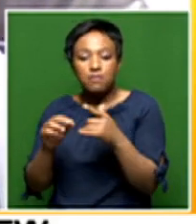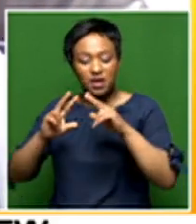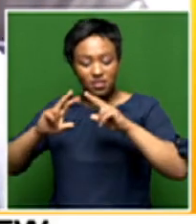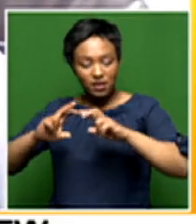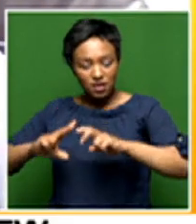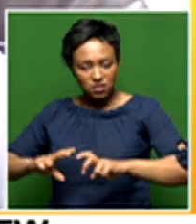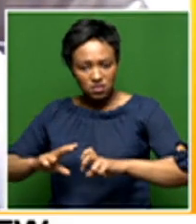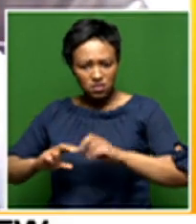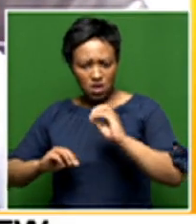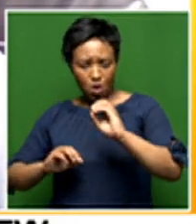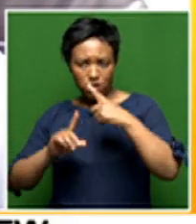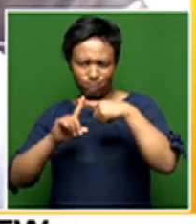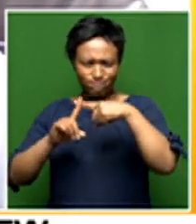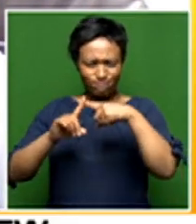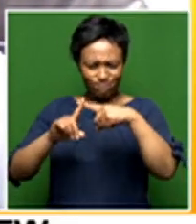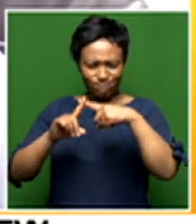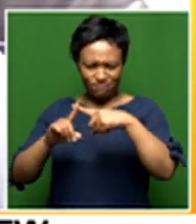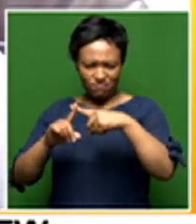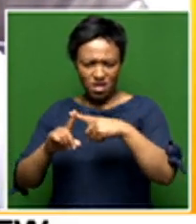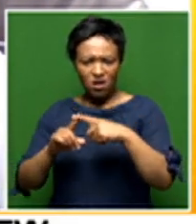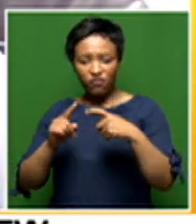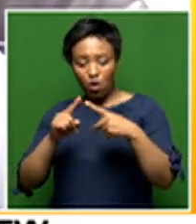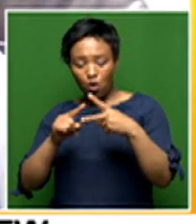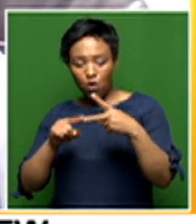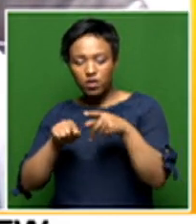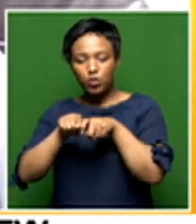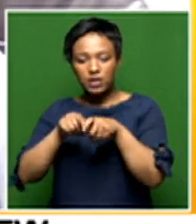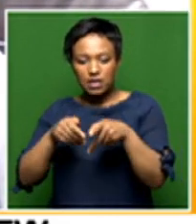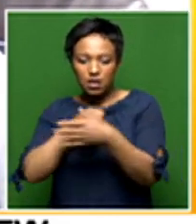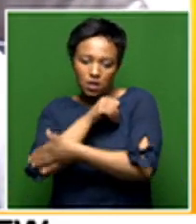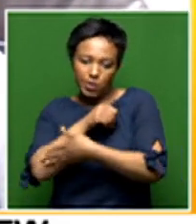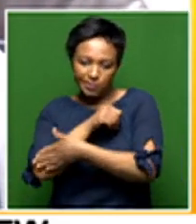is there a lot of optimism around these particular ones that are being tested in the country?